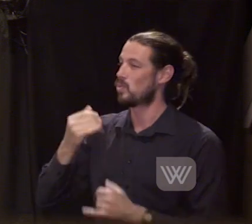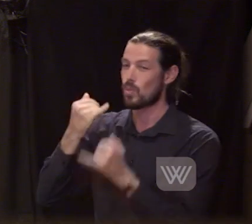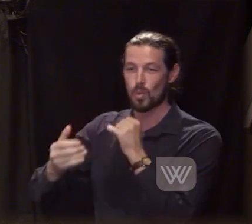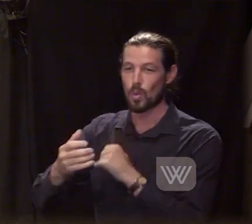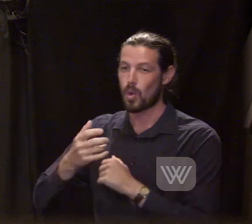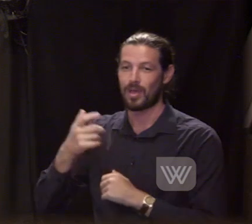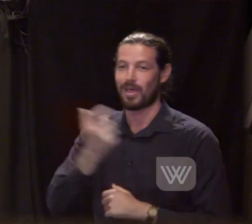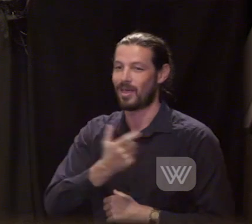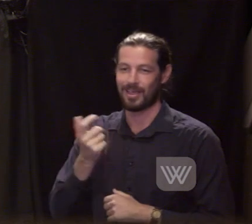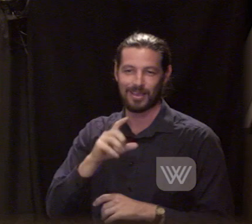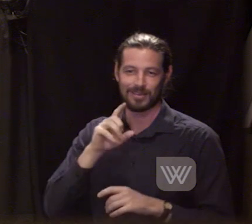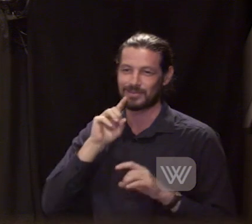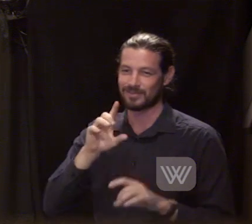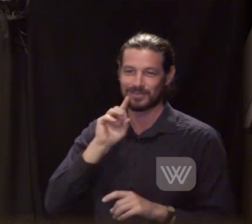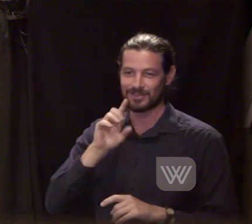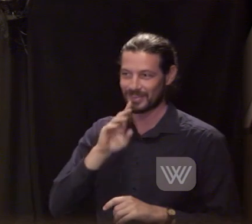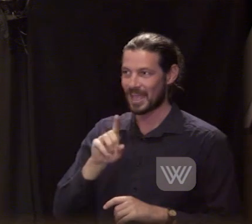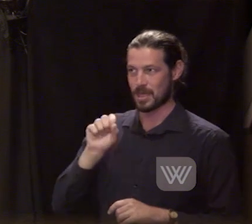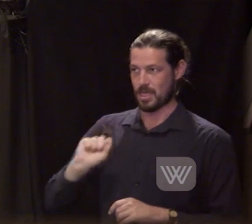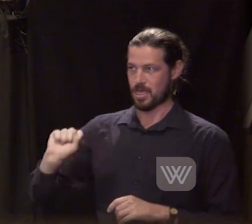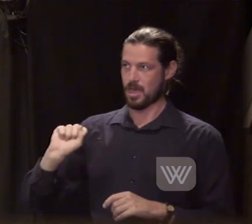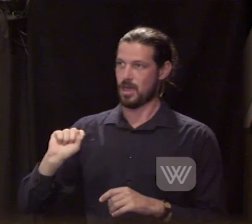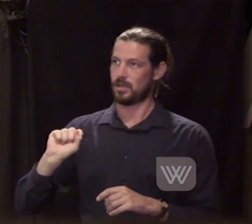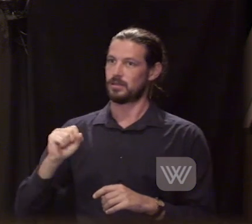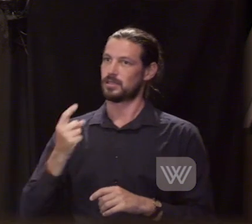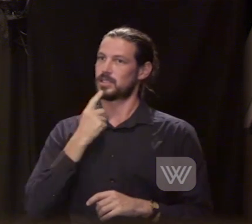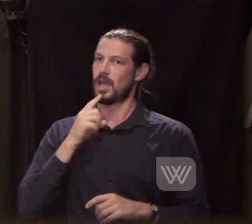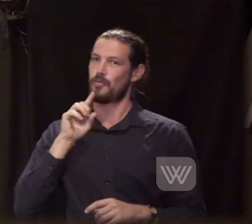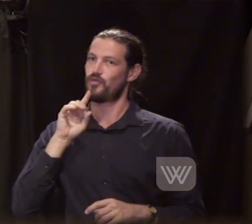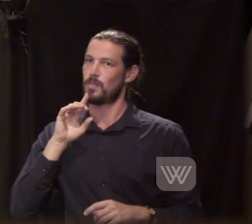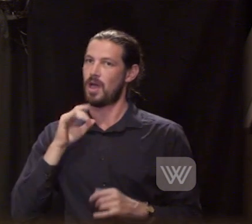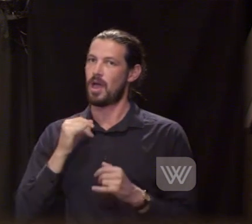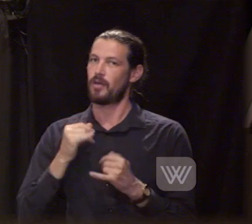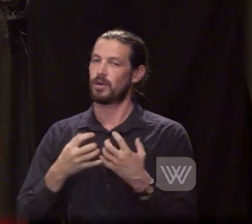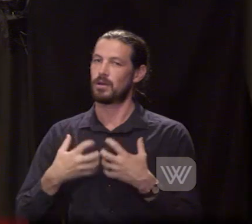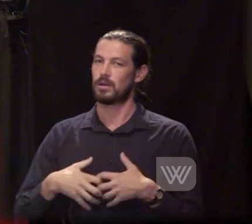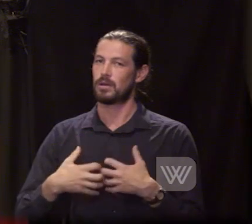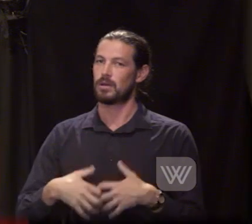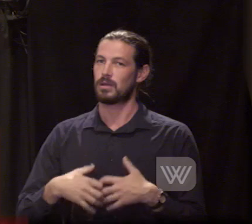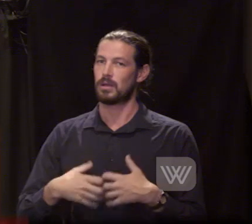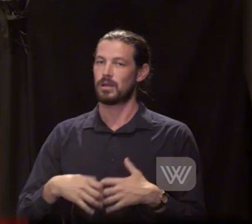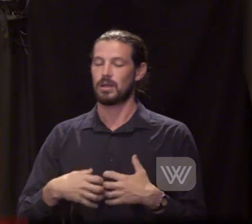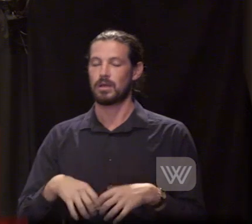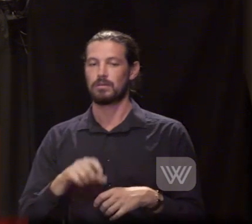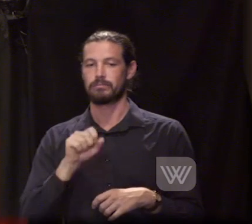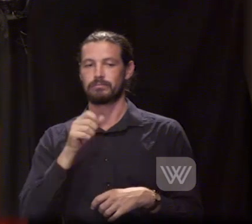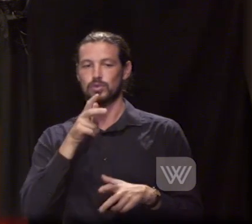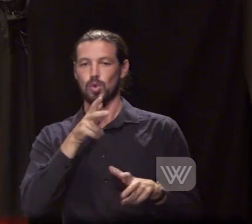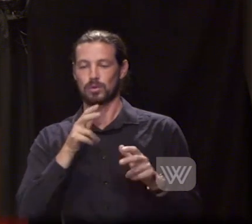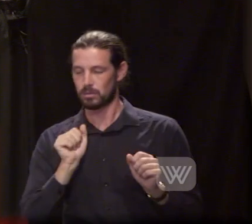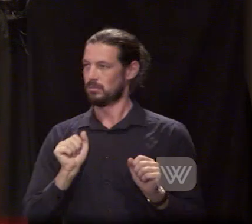it's a very well thought out funny, and then it happens and you're like, oh my gosh, that was like the funniest thing I've ever heard.